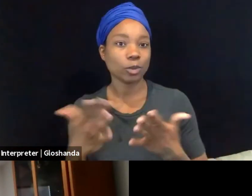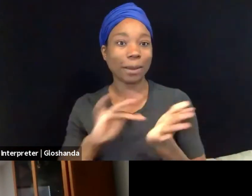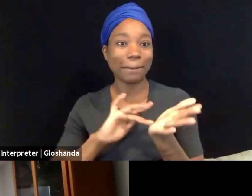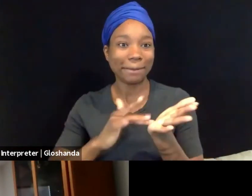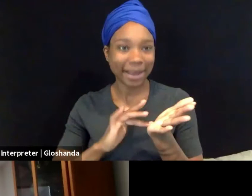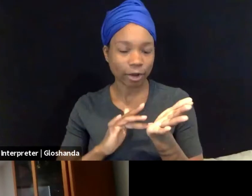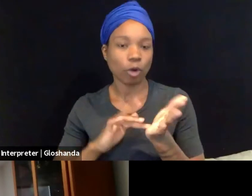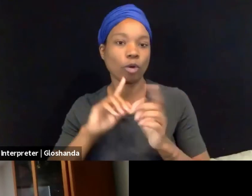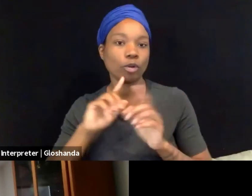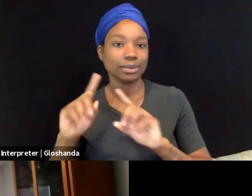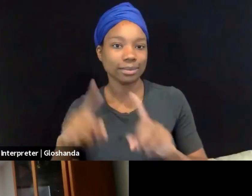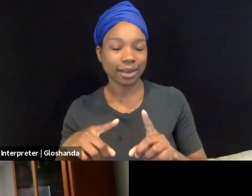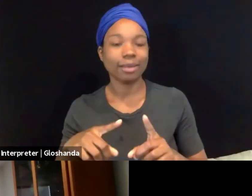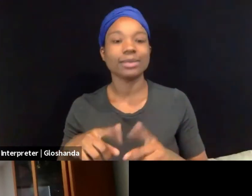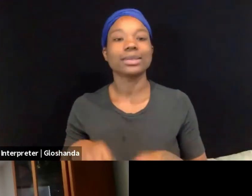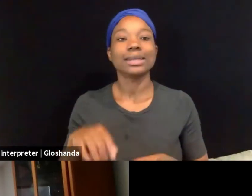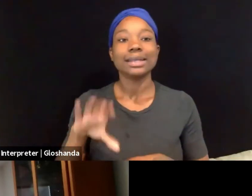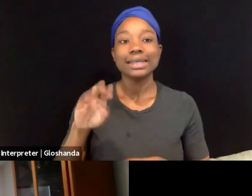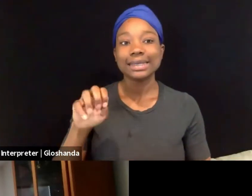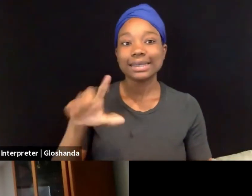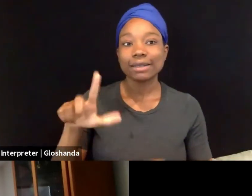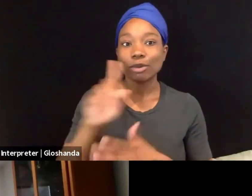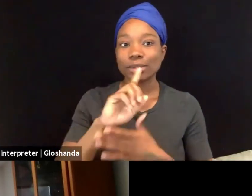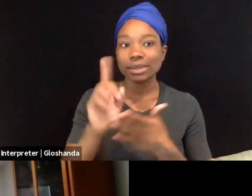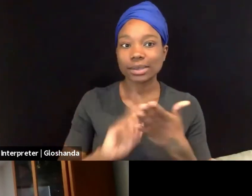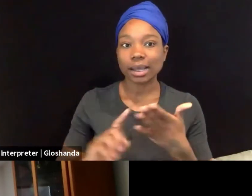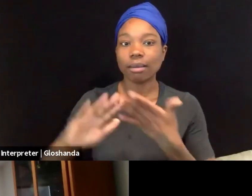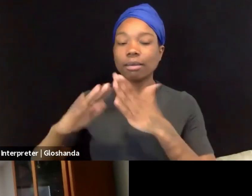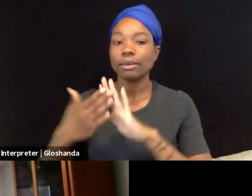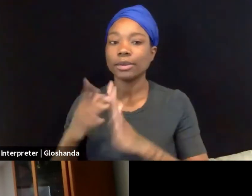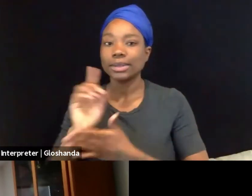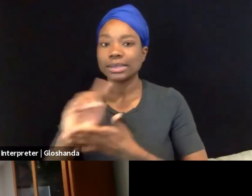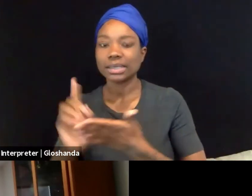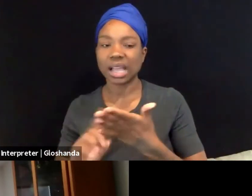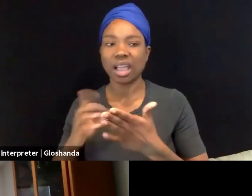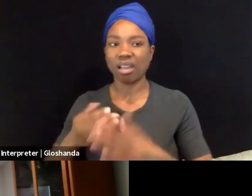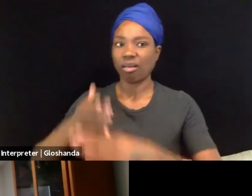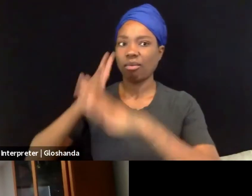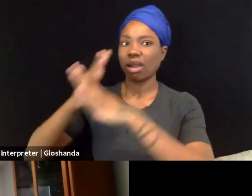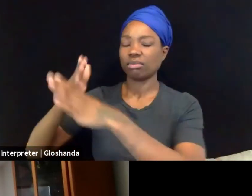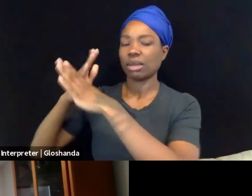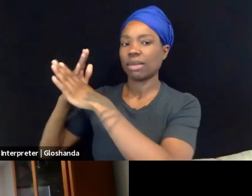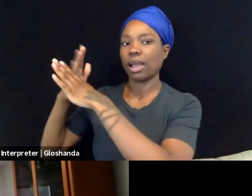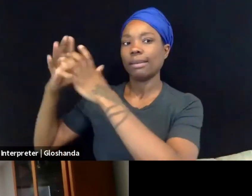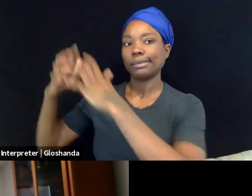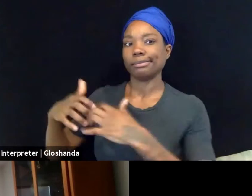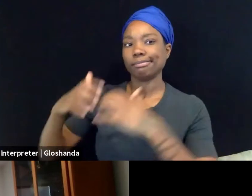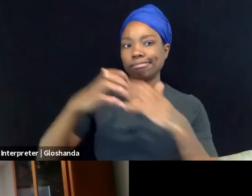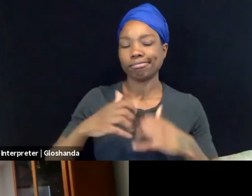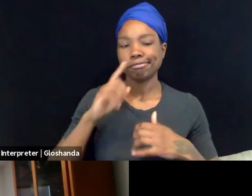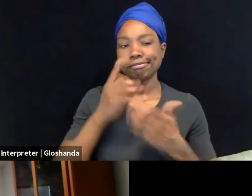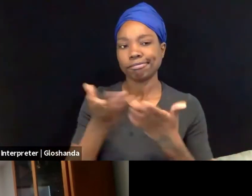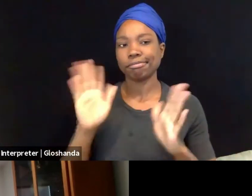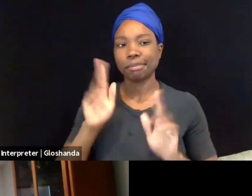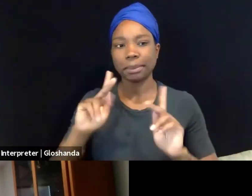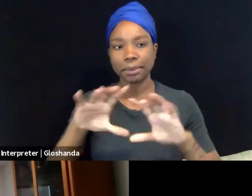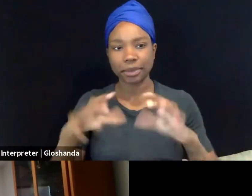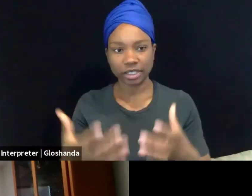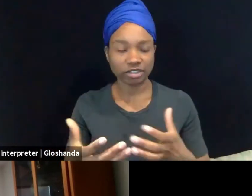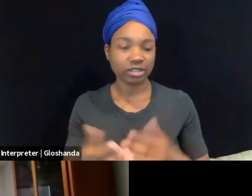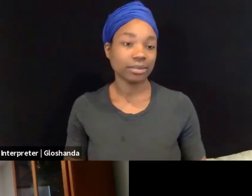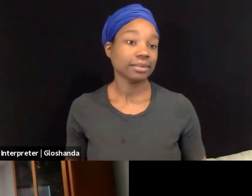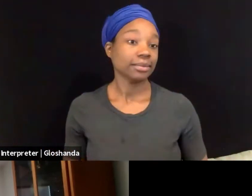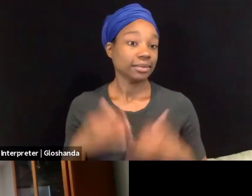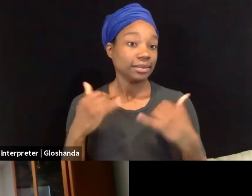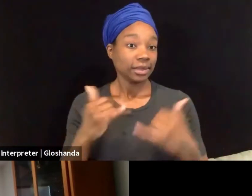design, community design, and erasing impediments for the population. So I will turn it over happily